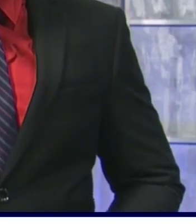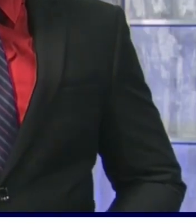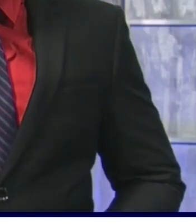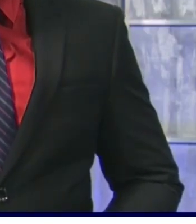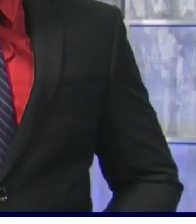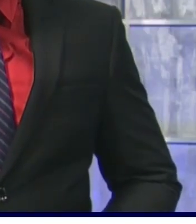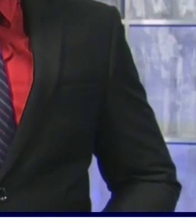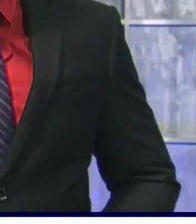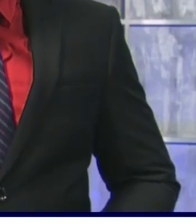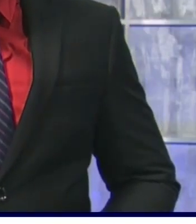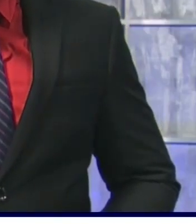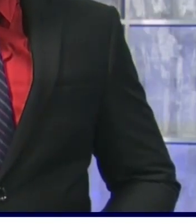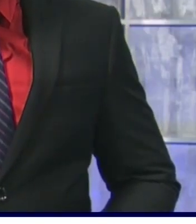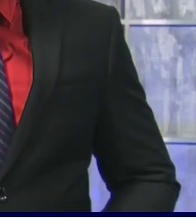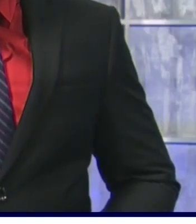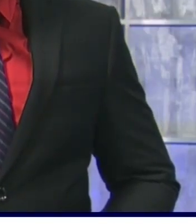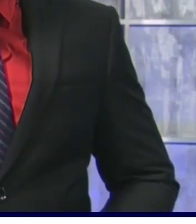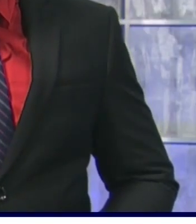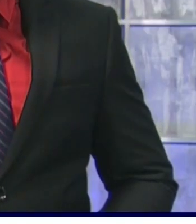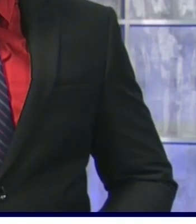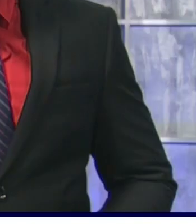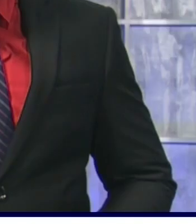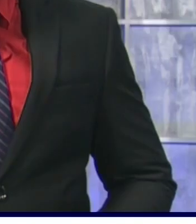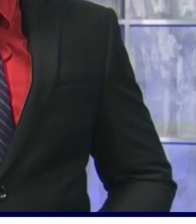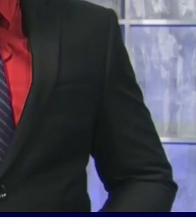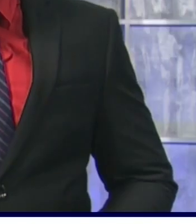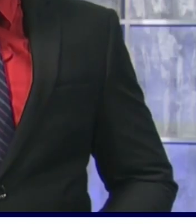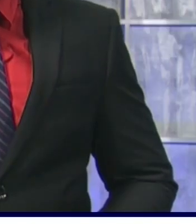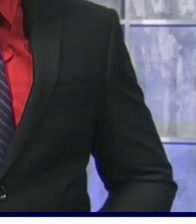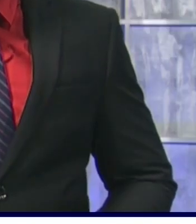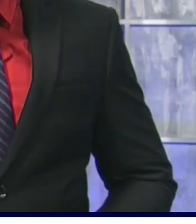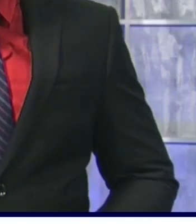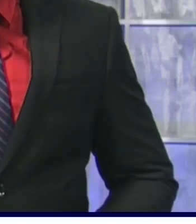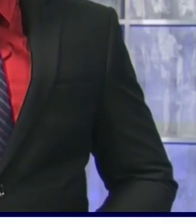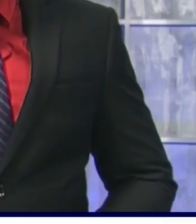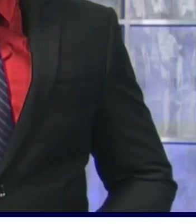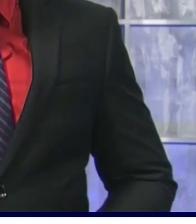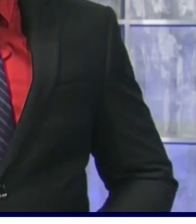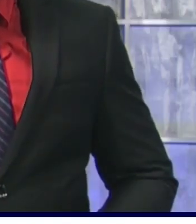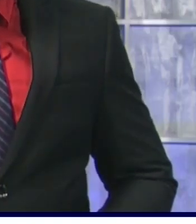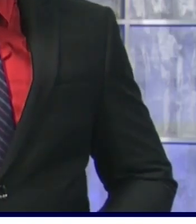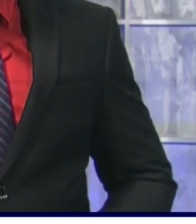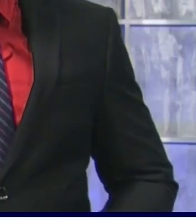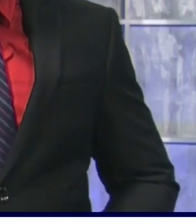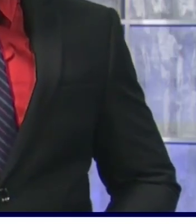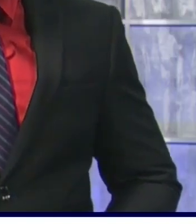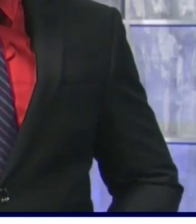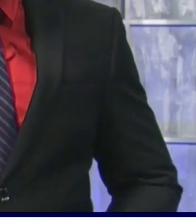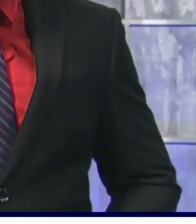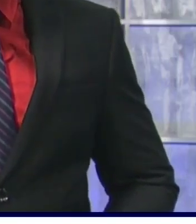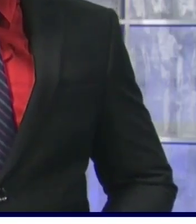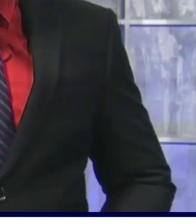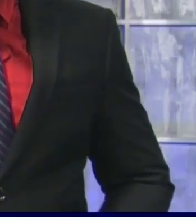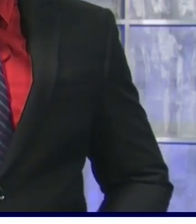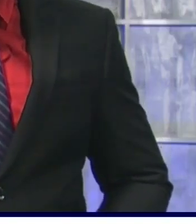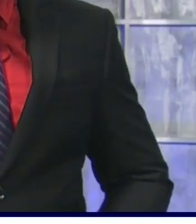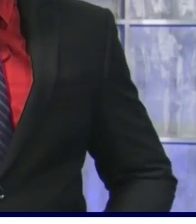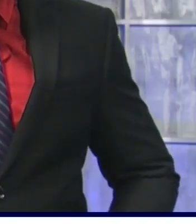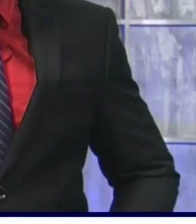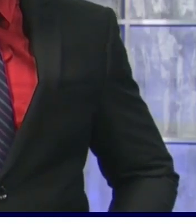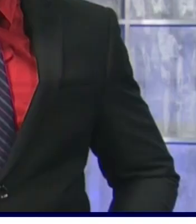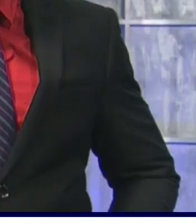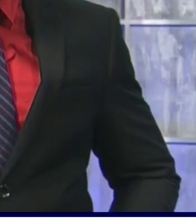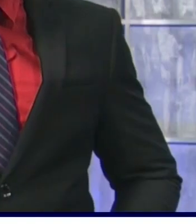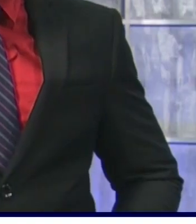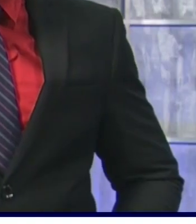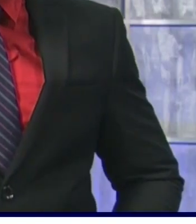disasters. Changes in the works at the Barbados National Standards Institution. And coming up in sports, New Zealand upsets India to storm into